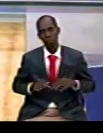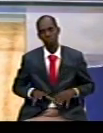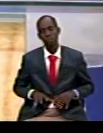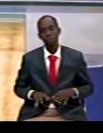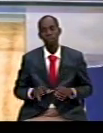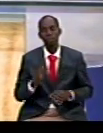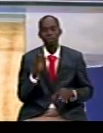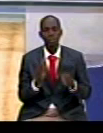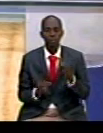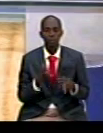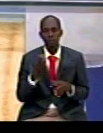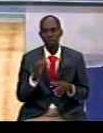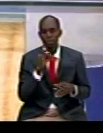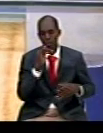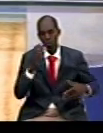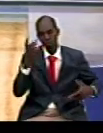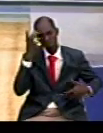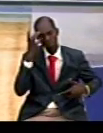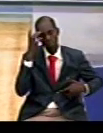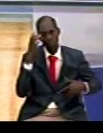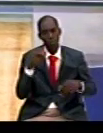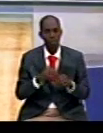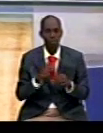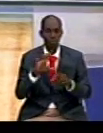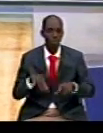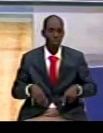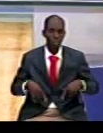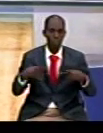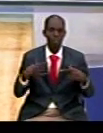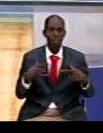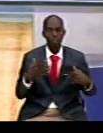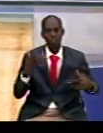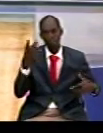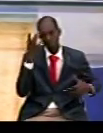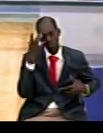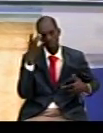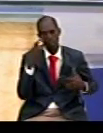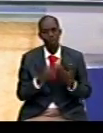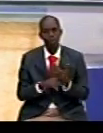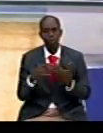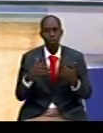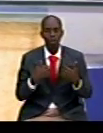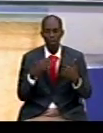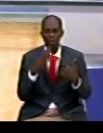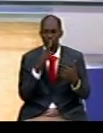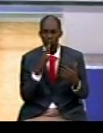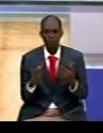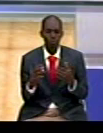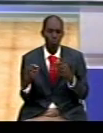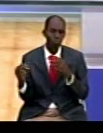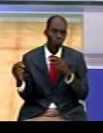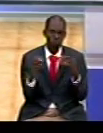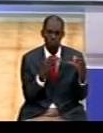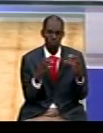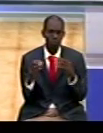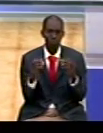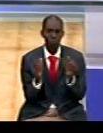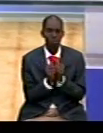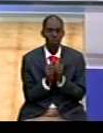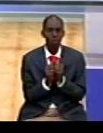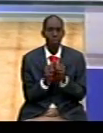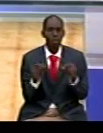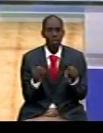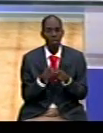there's disease or plague in your life, sickness you've been battling with, as you touch him and